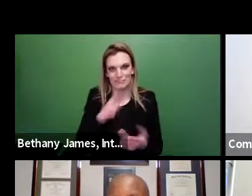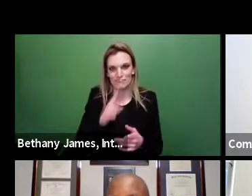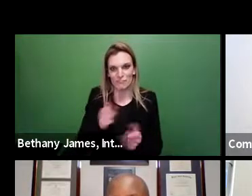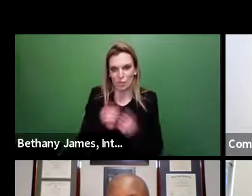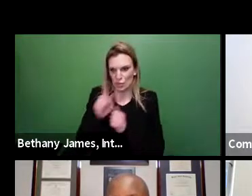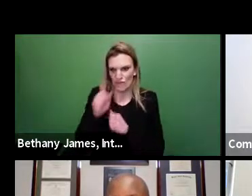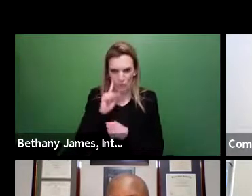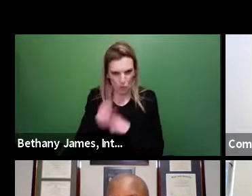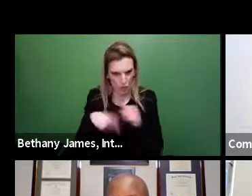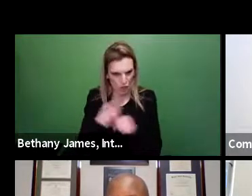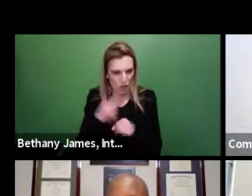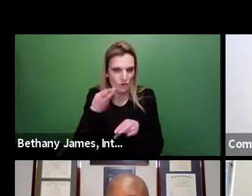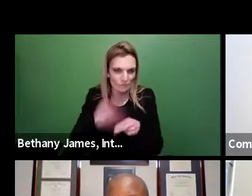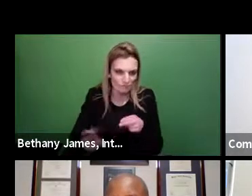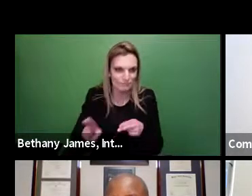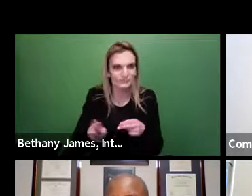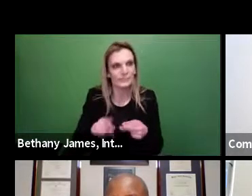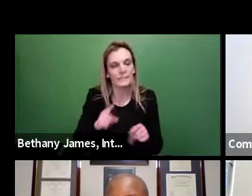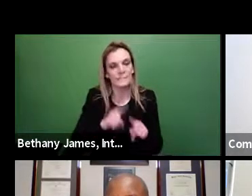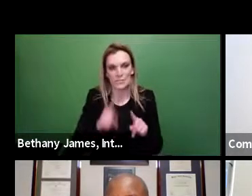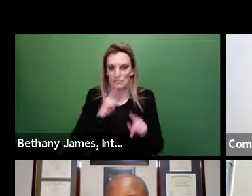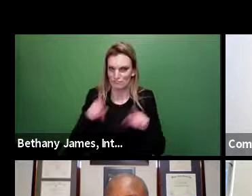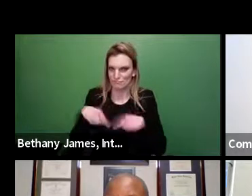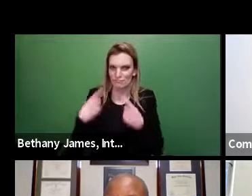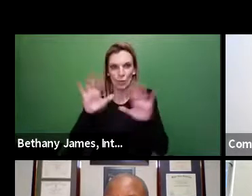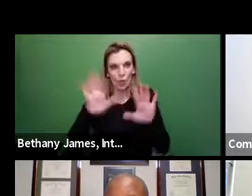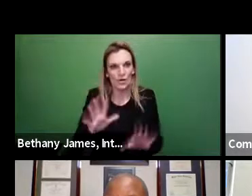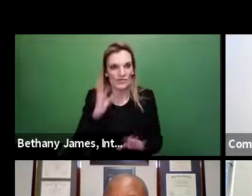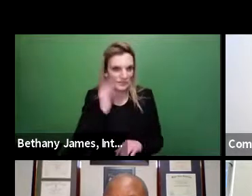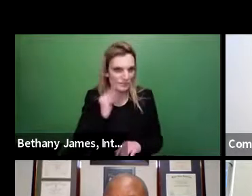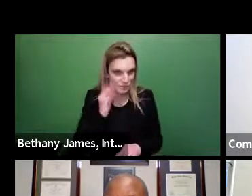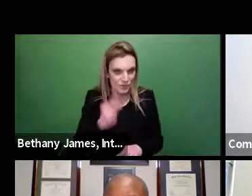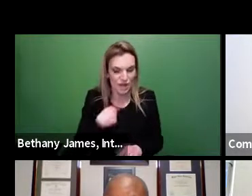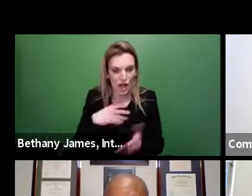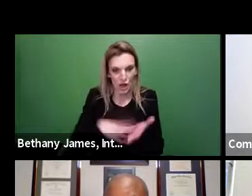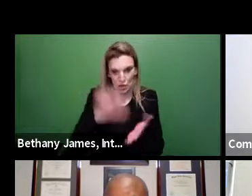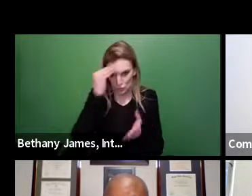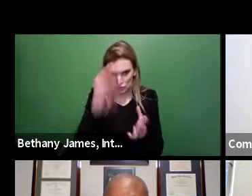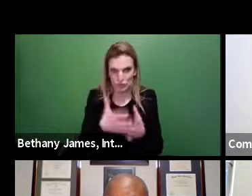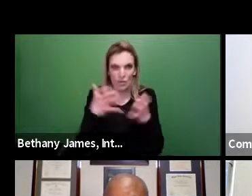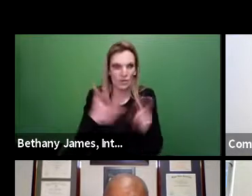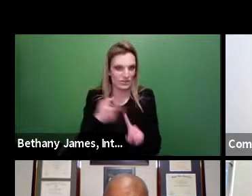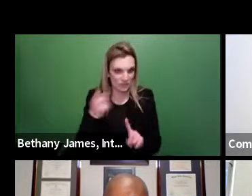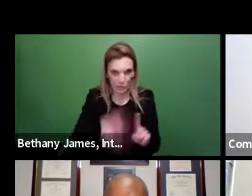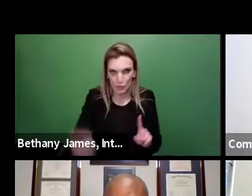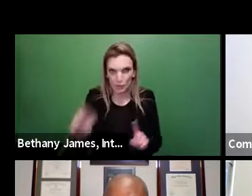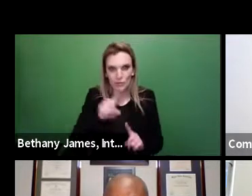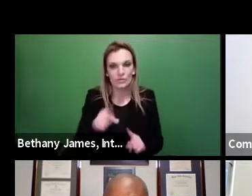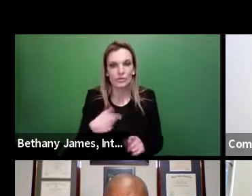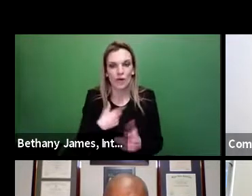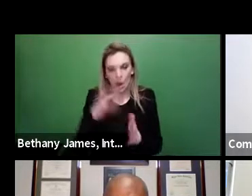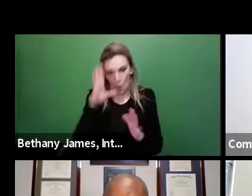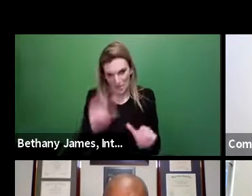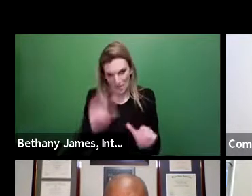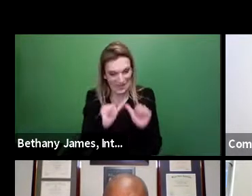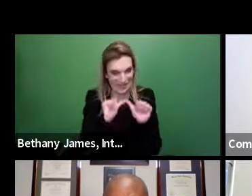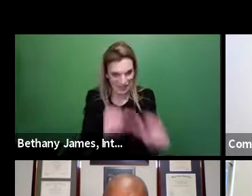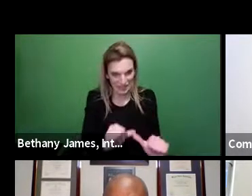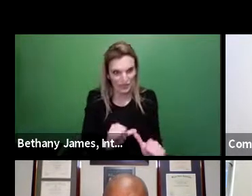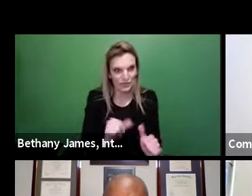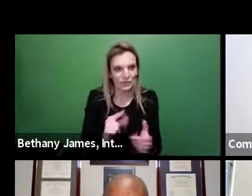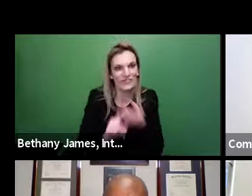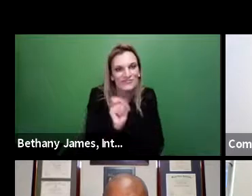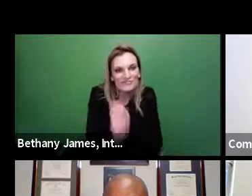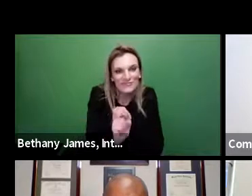year, it's been a wonderful experience. I've learned from each and every one of you. And I hope to continue not only the friendship,